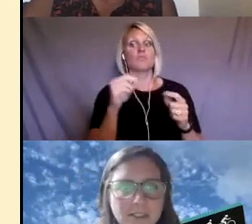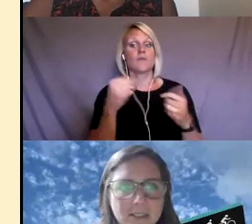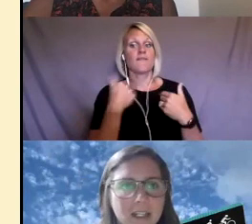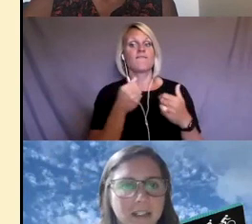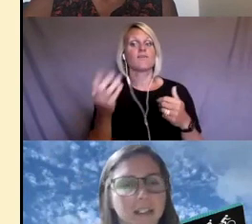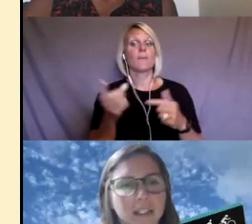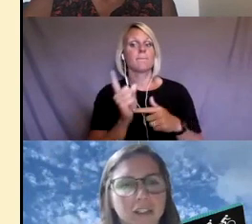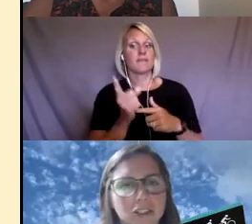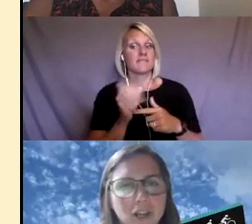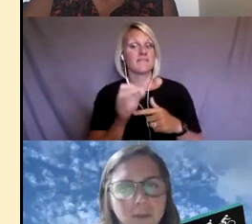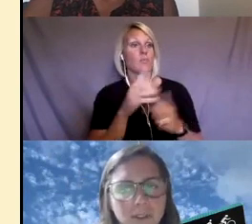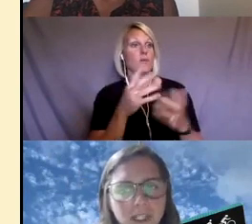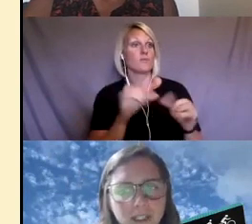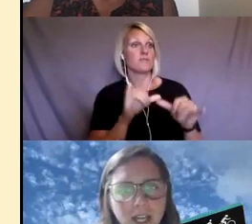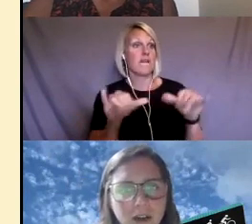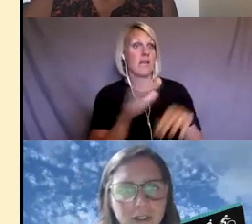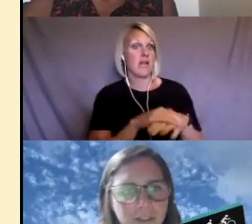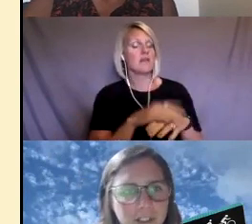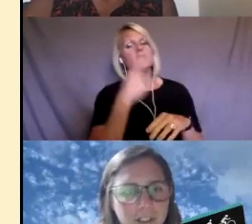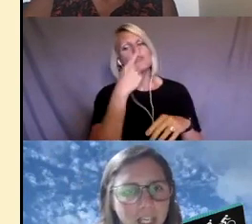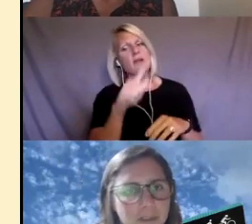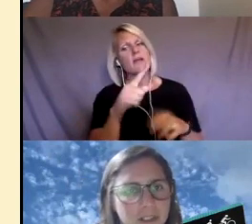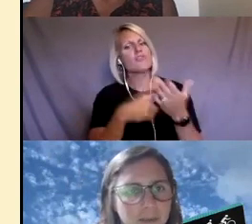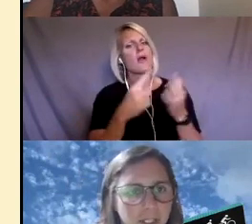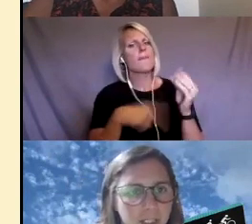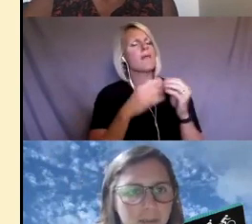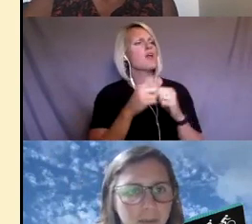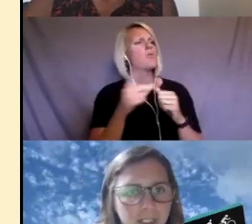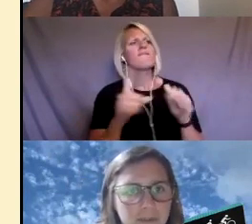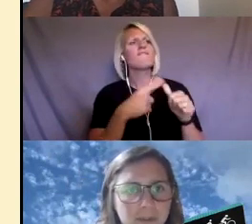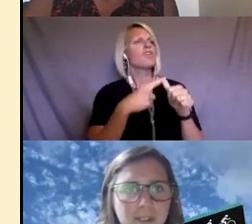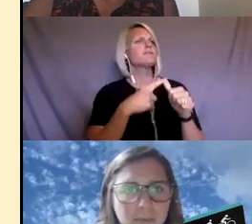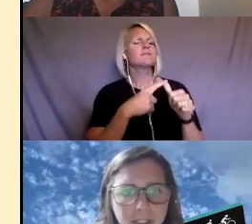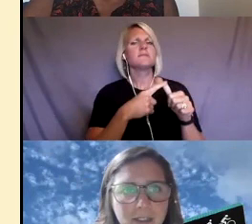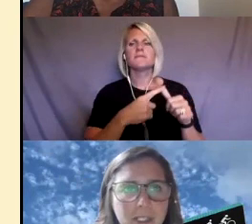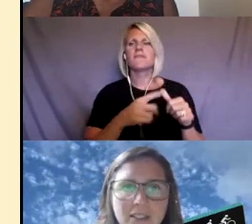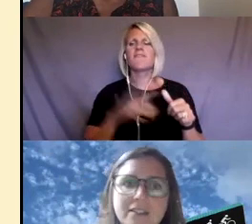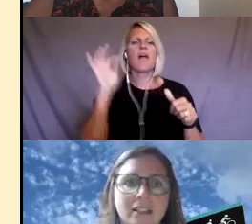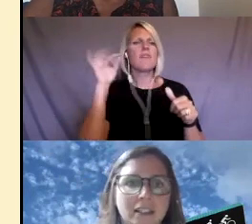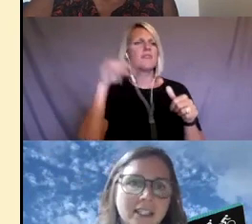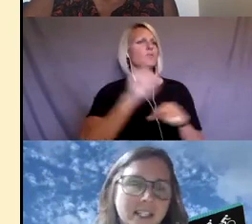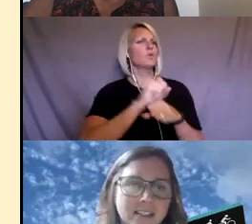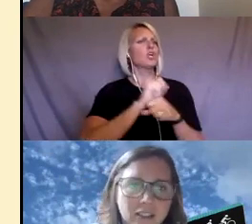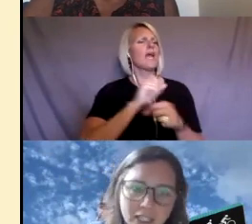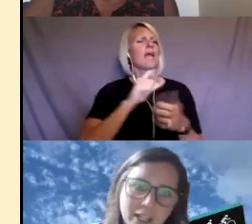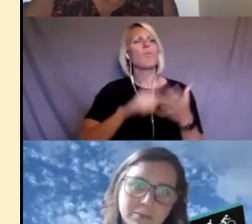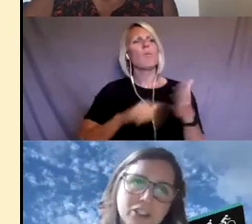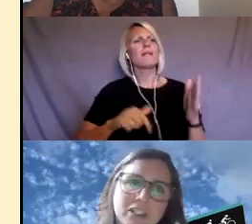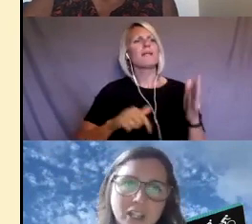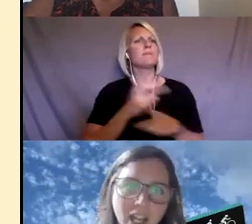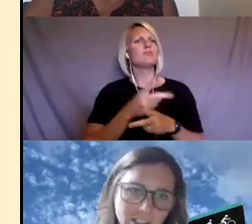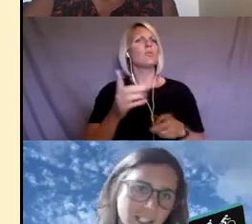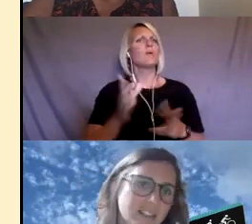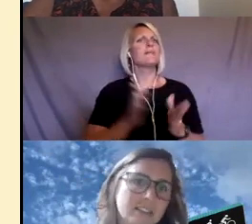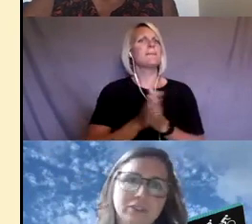wants to stay on. Could you talk about like how you first came to this work and maybe what keeps you inspired? Because it takes a long time to